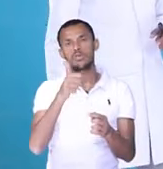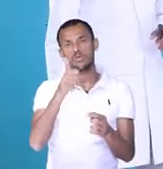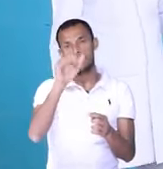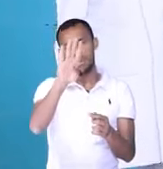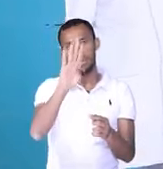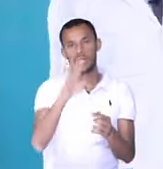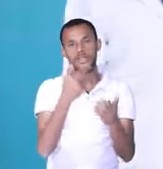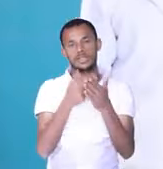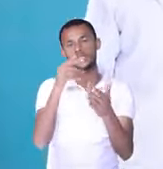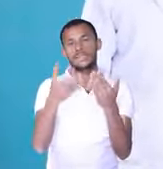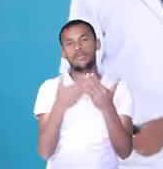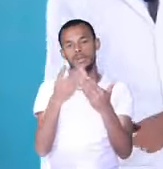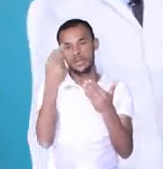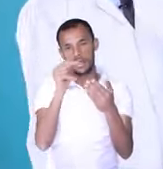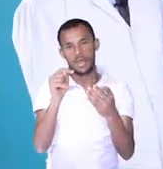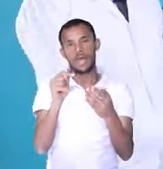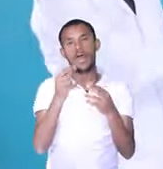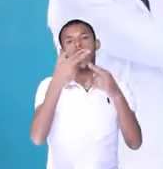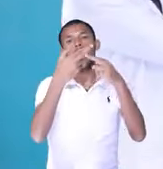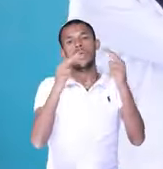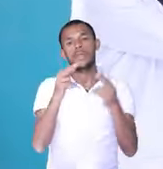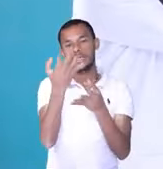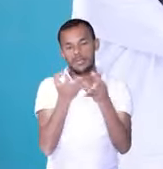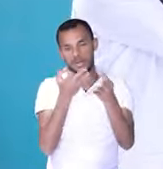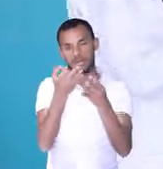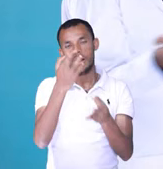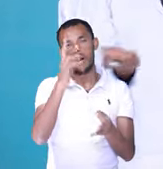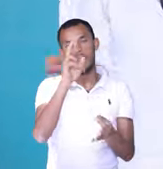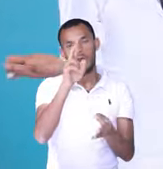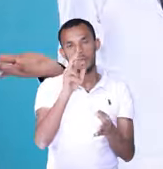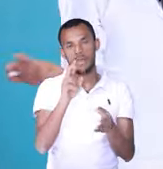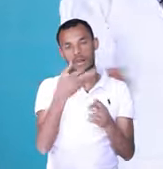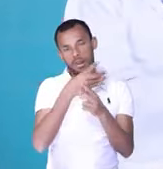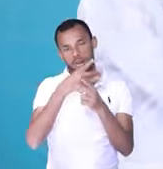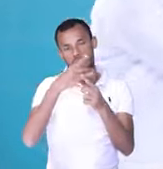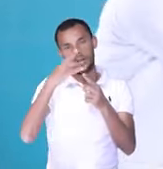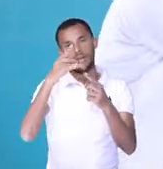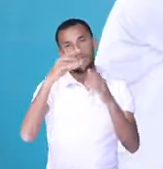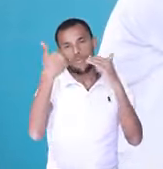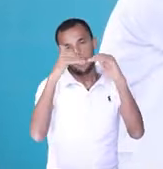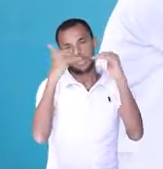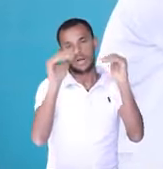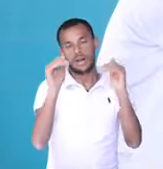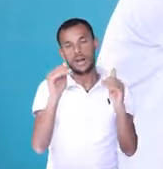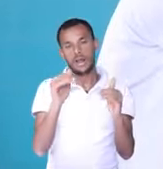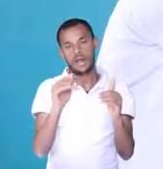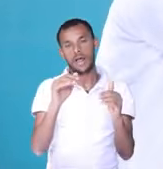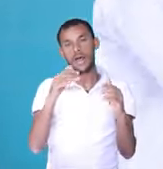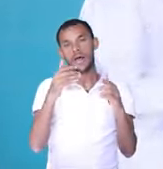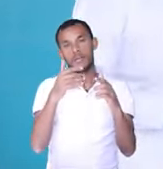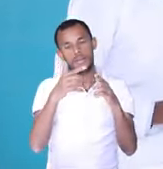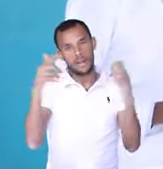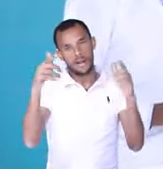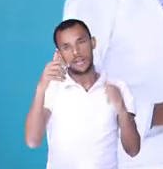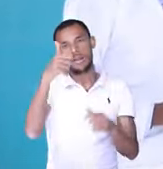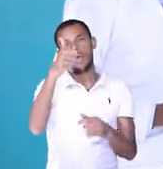B. This is simply the rate expression. Rate directly, yes, rate is directly proportional to capital letter A and capital